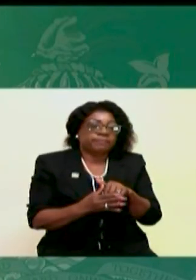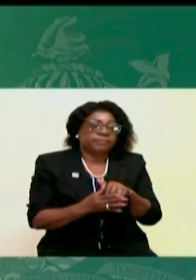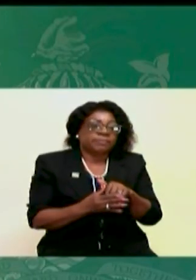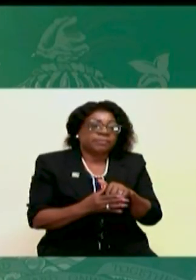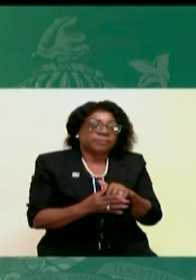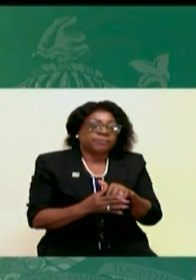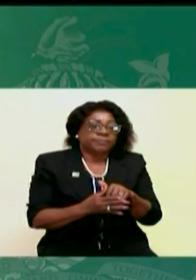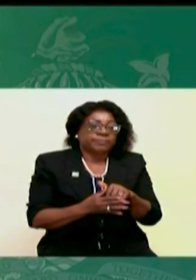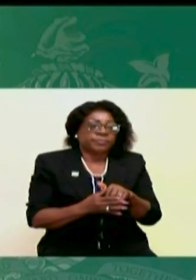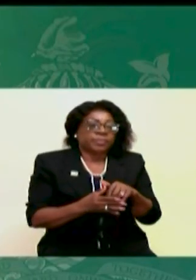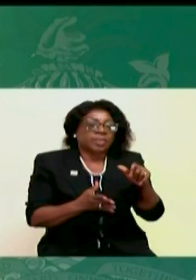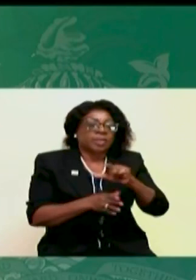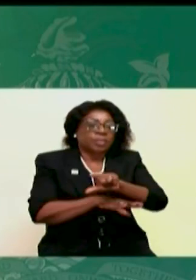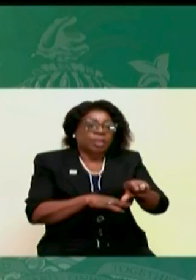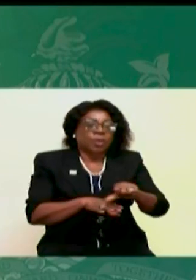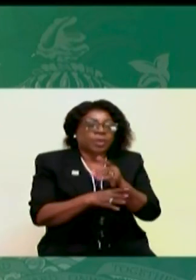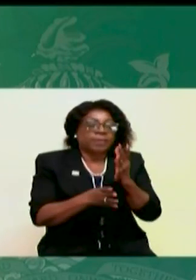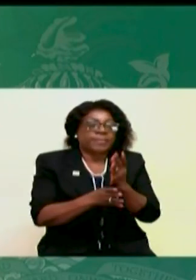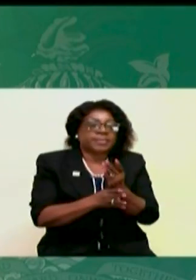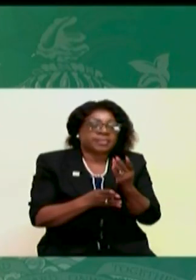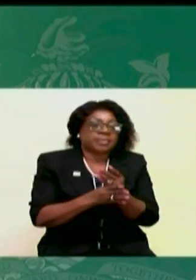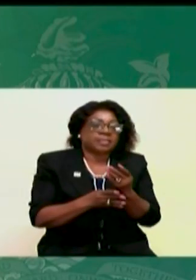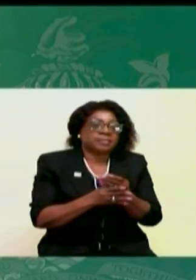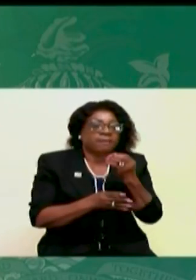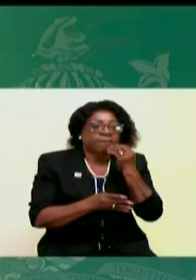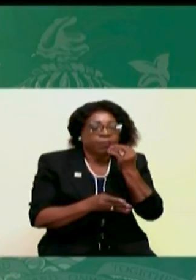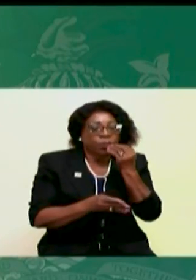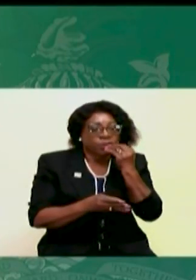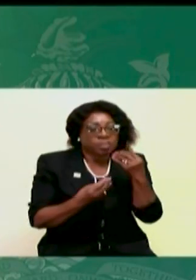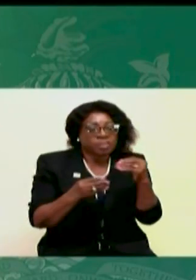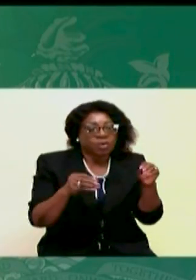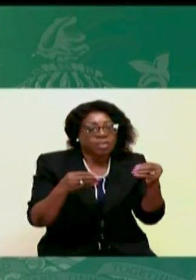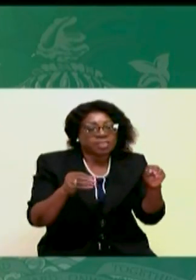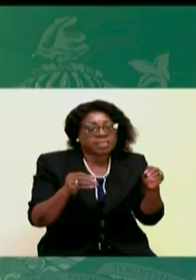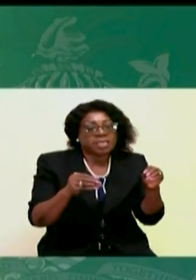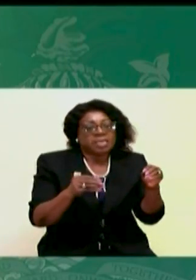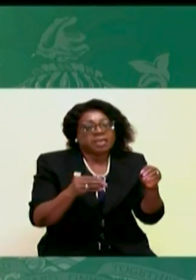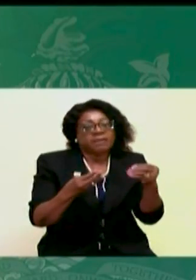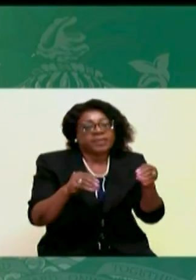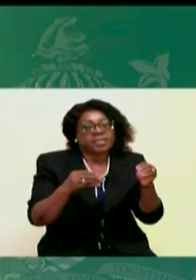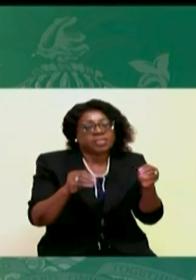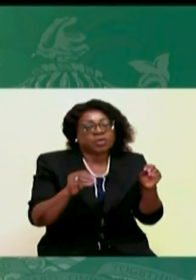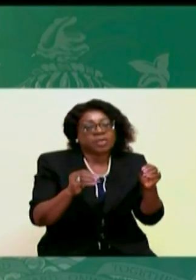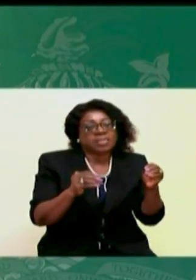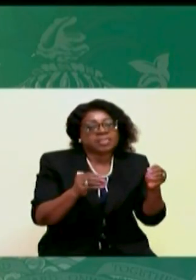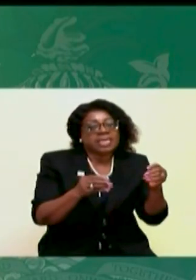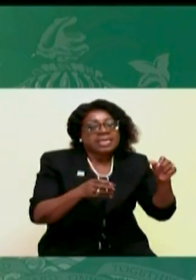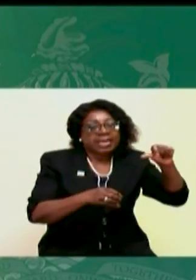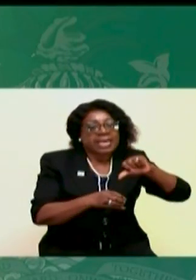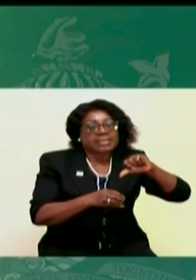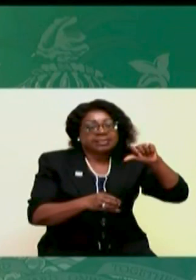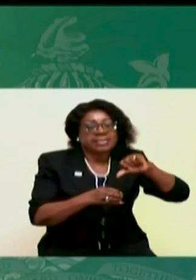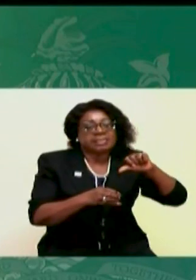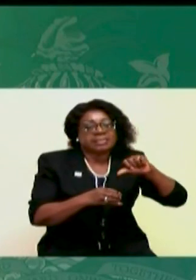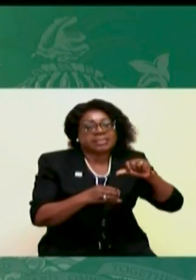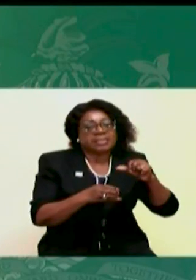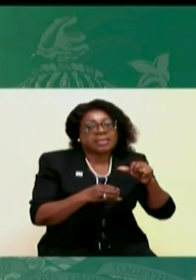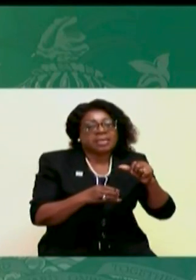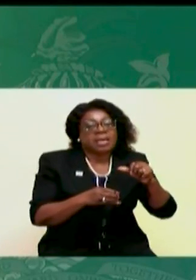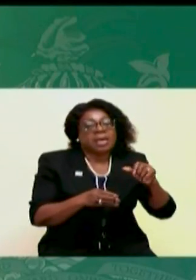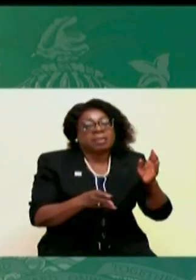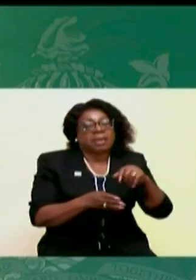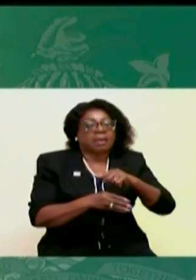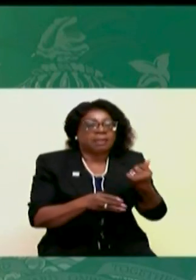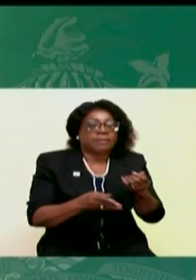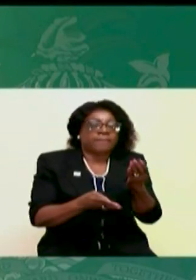course, the local businesses, food stands, convenience stores, gas stations, and supplementary